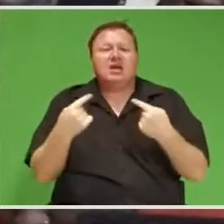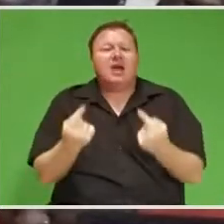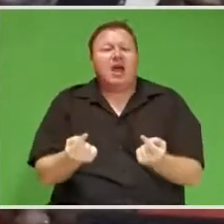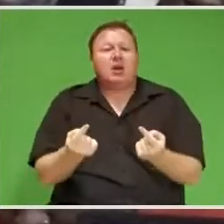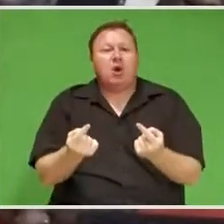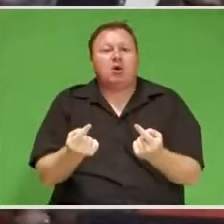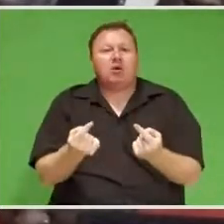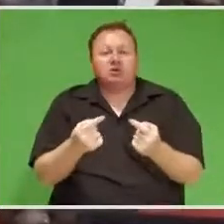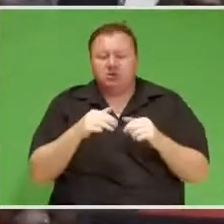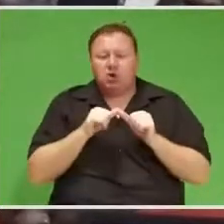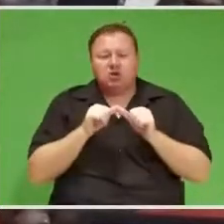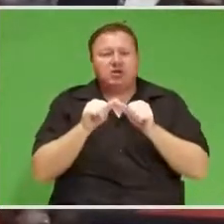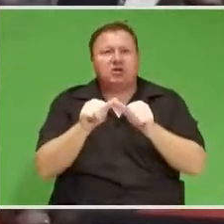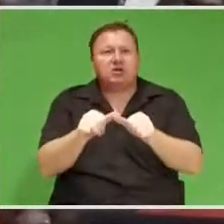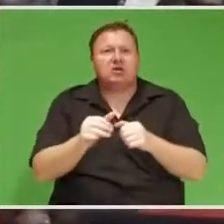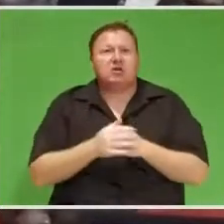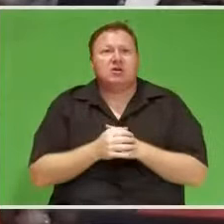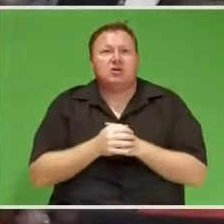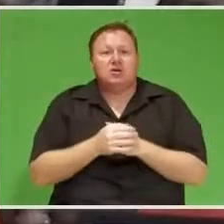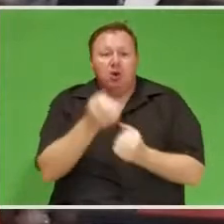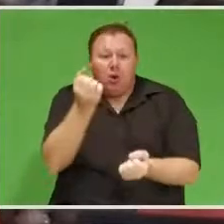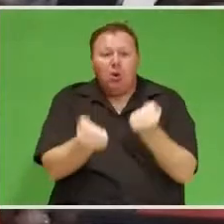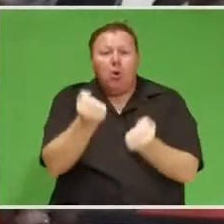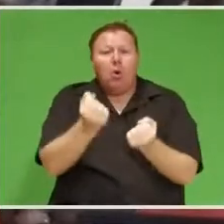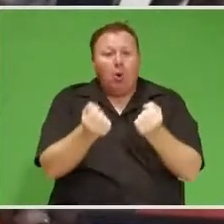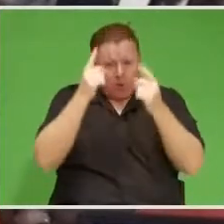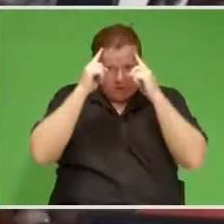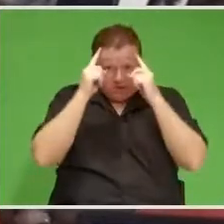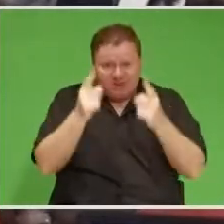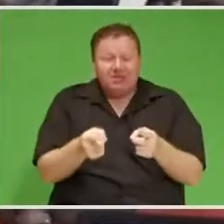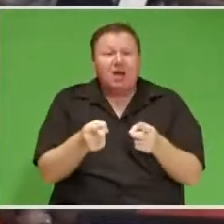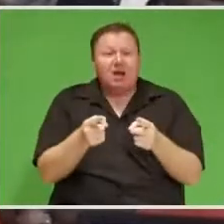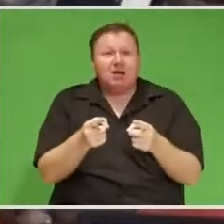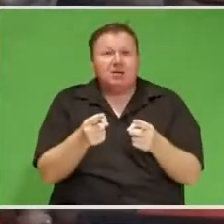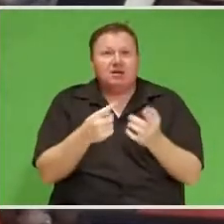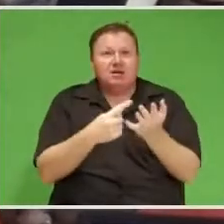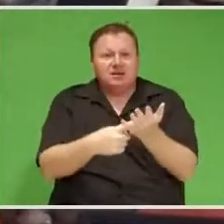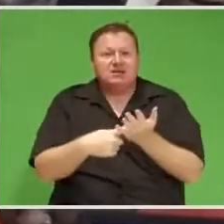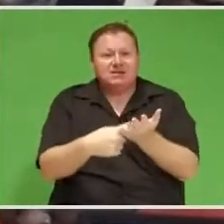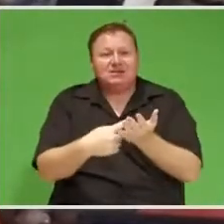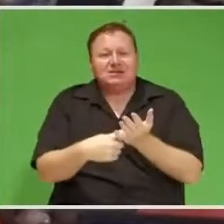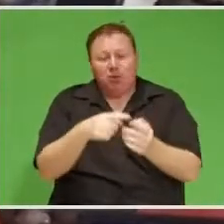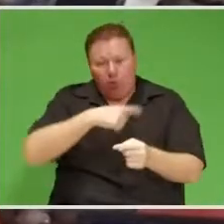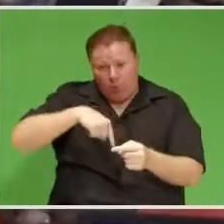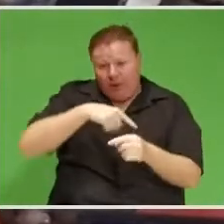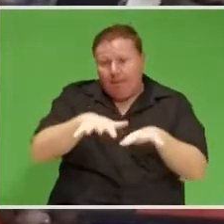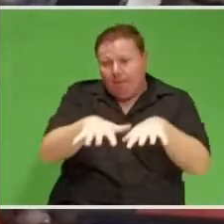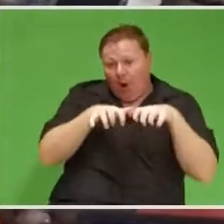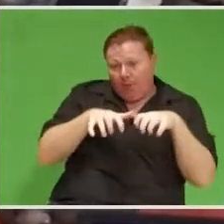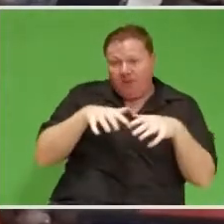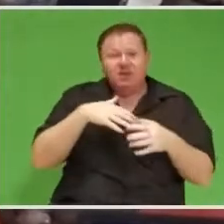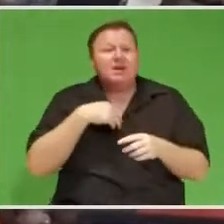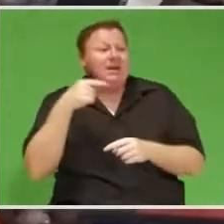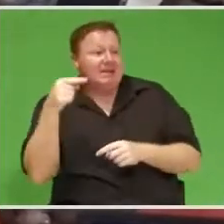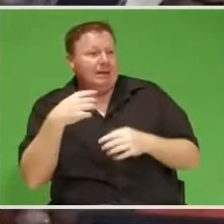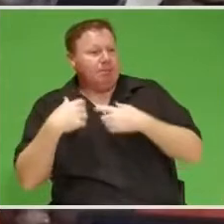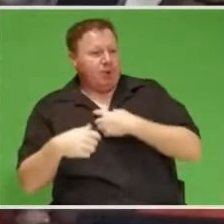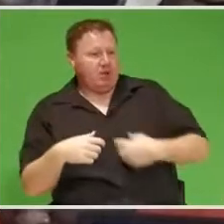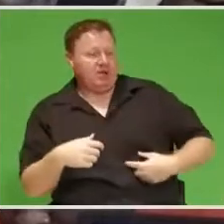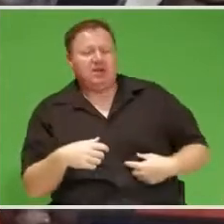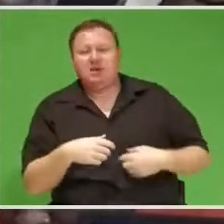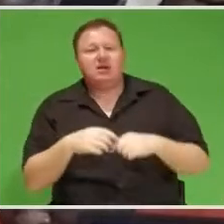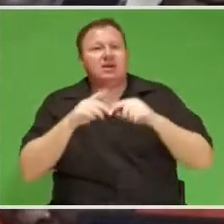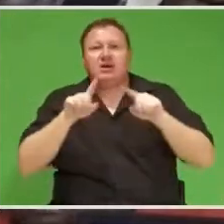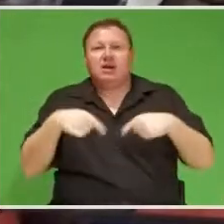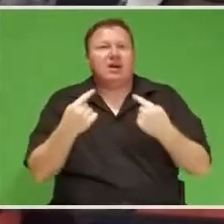because until the court has resolved on the dispute between us as parliament and him, he's got no leg